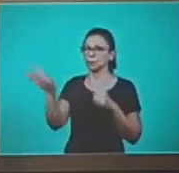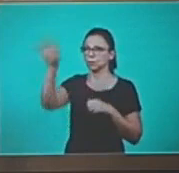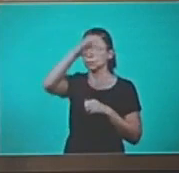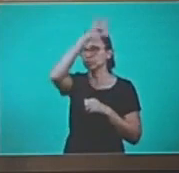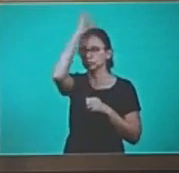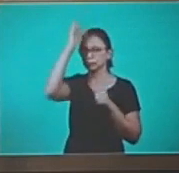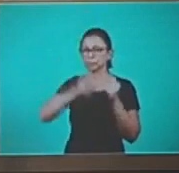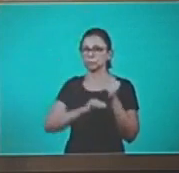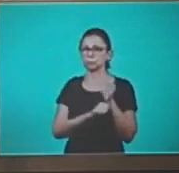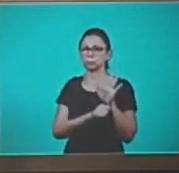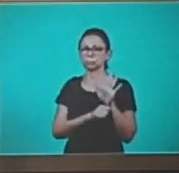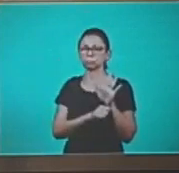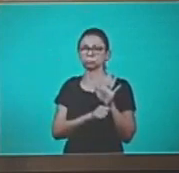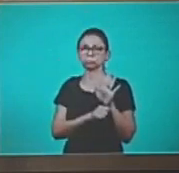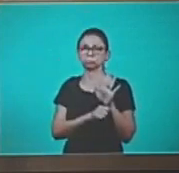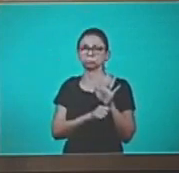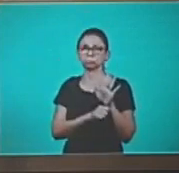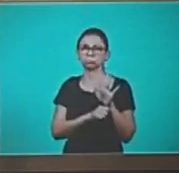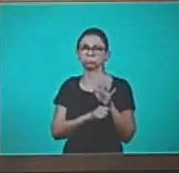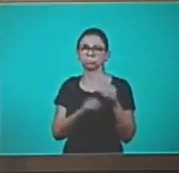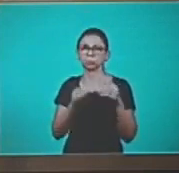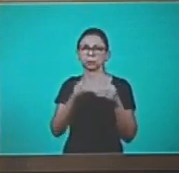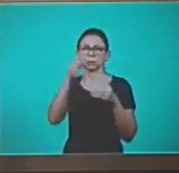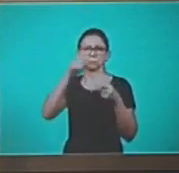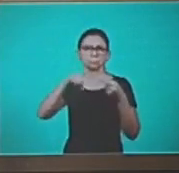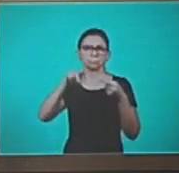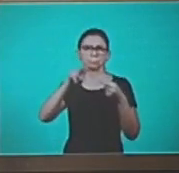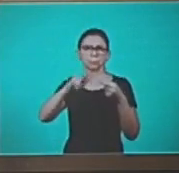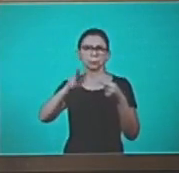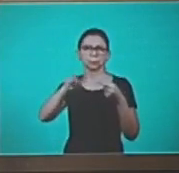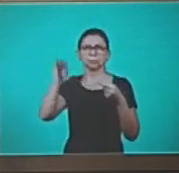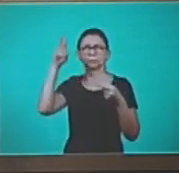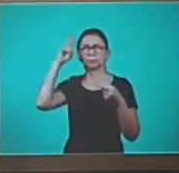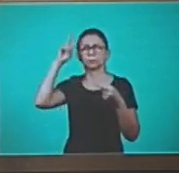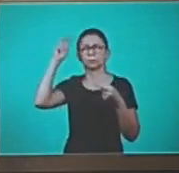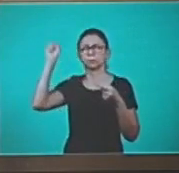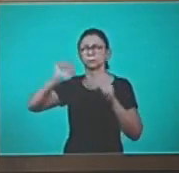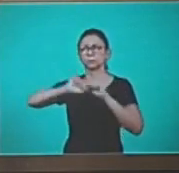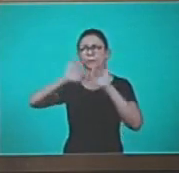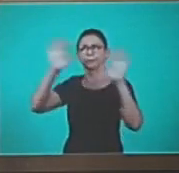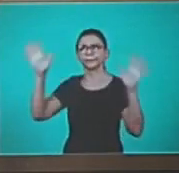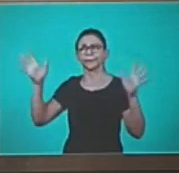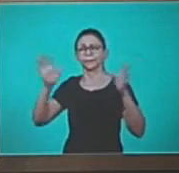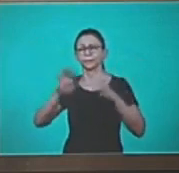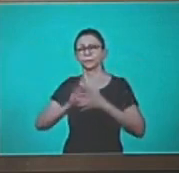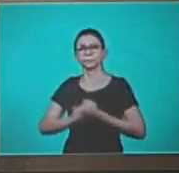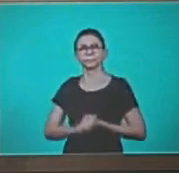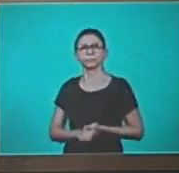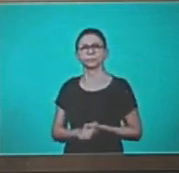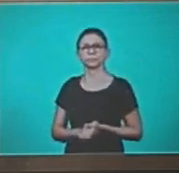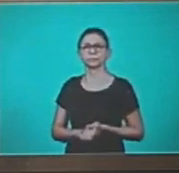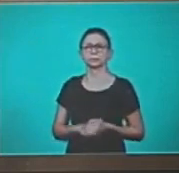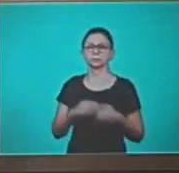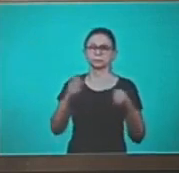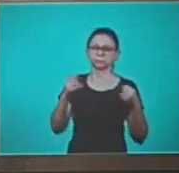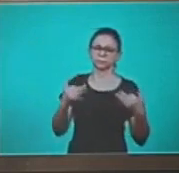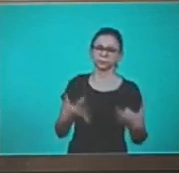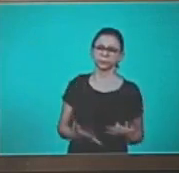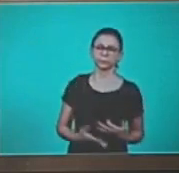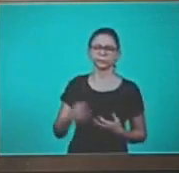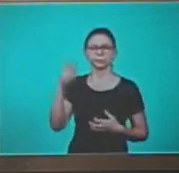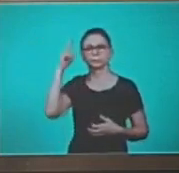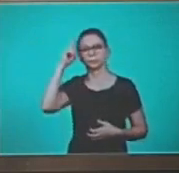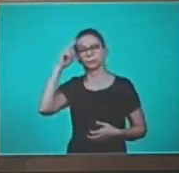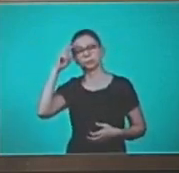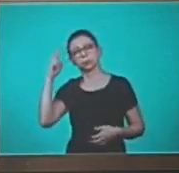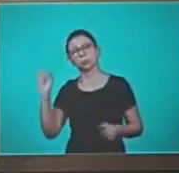Spirit. So the historic was pretty clear here. The history of a man that was rich, that invited a group